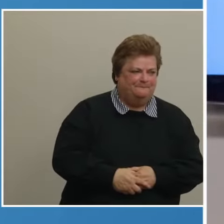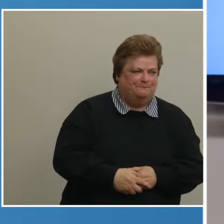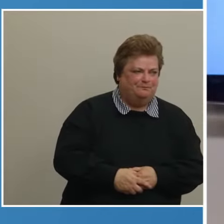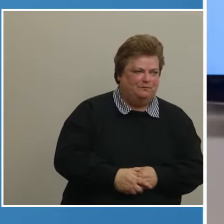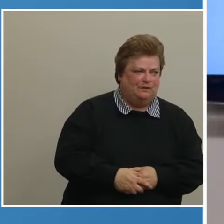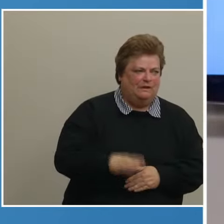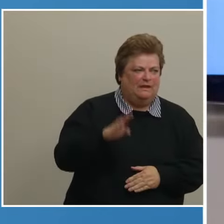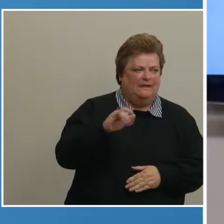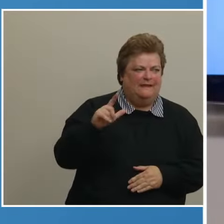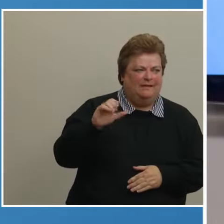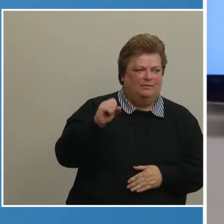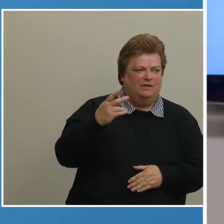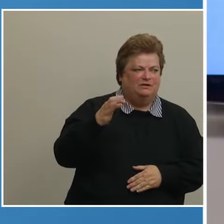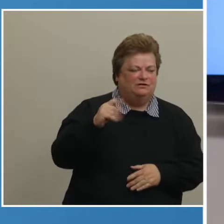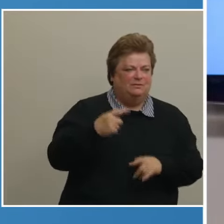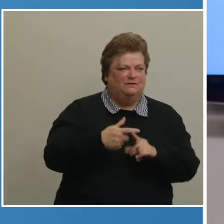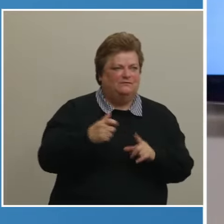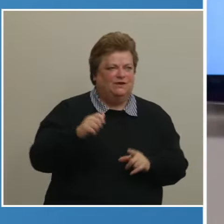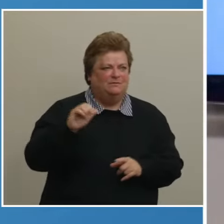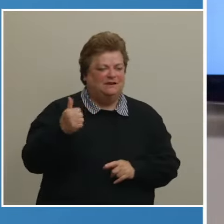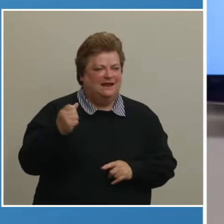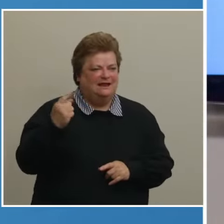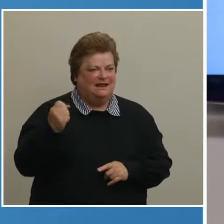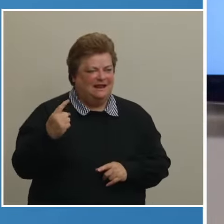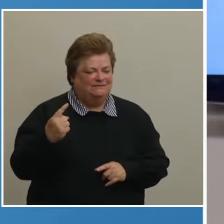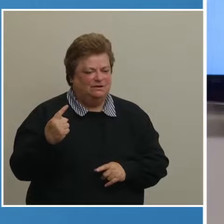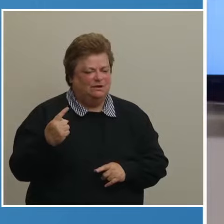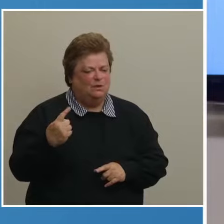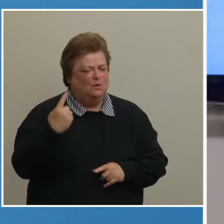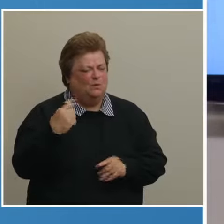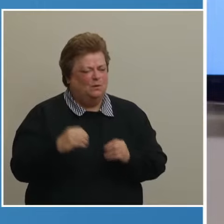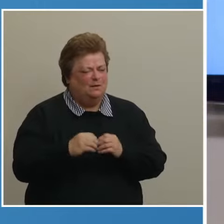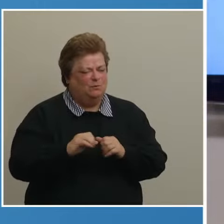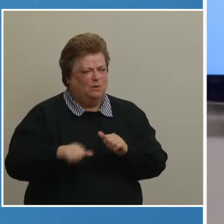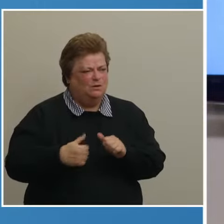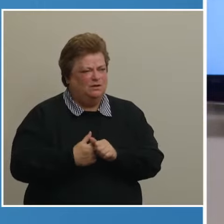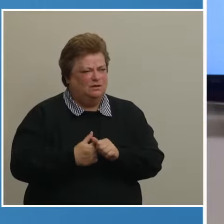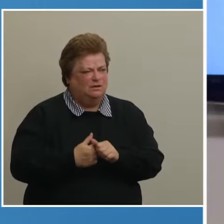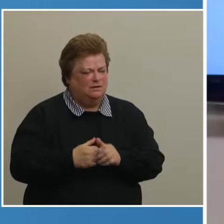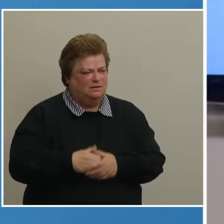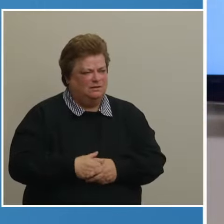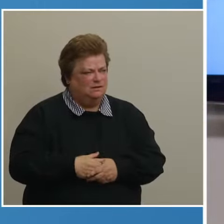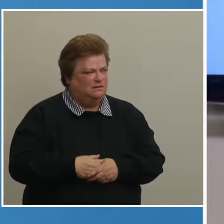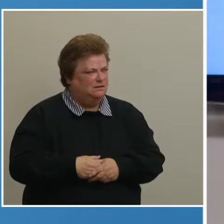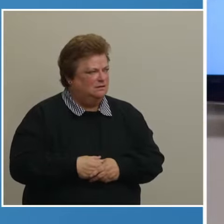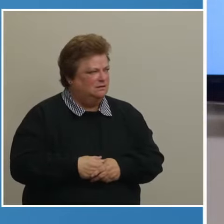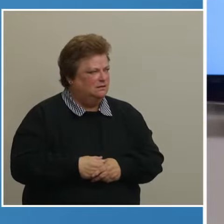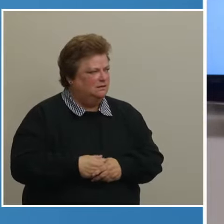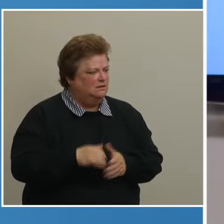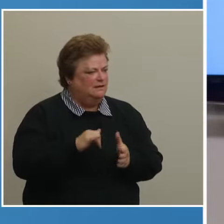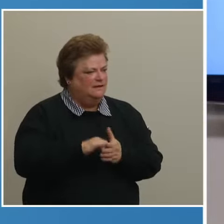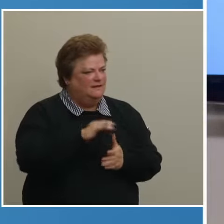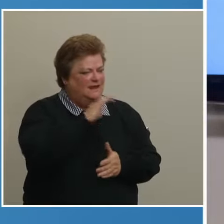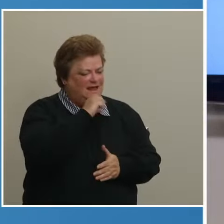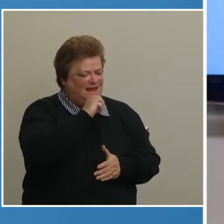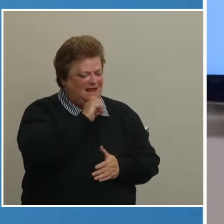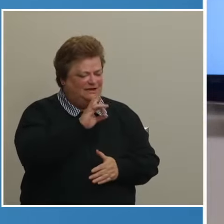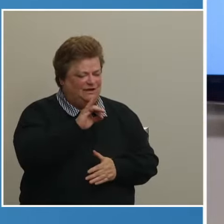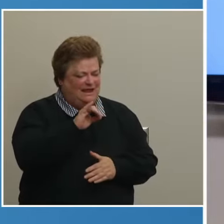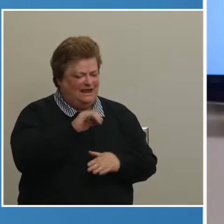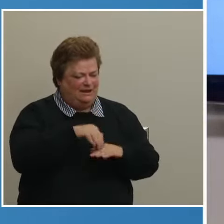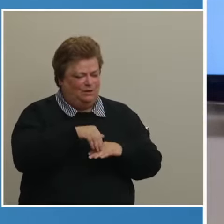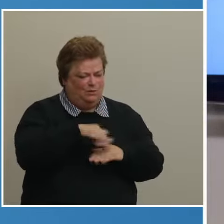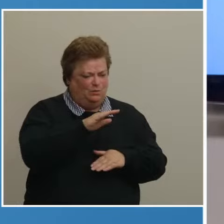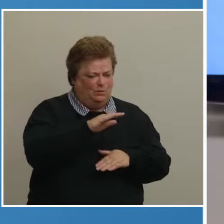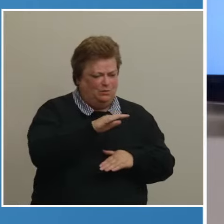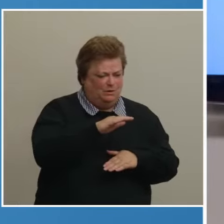Yeah, hi Pat. This is Bill with 1011. One more quick follow-up. As that age group for people who qualified has